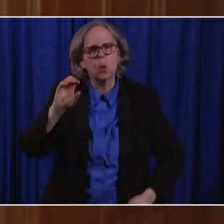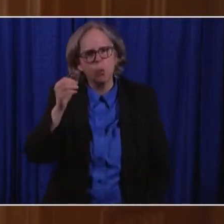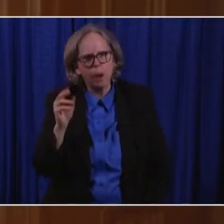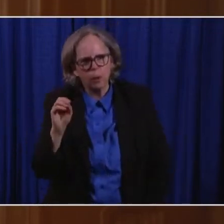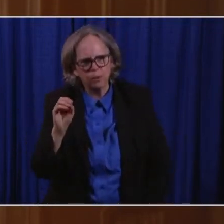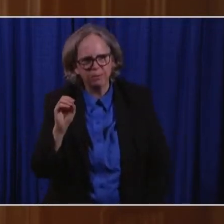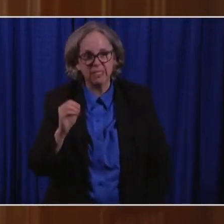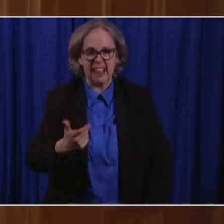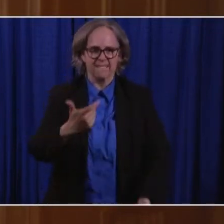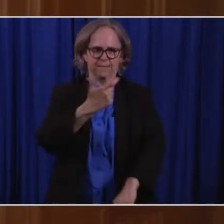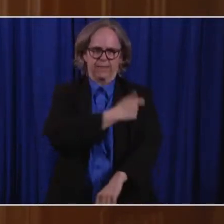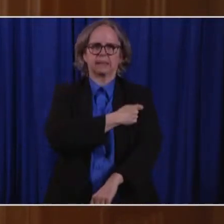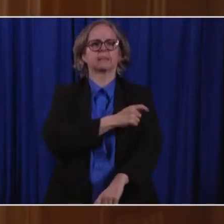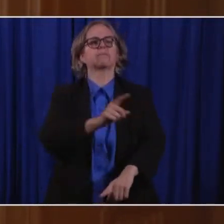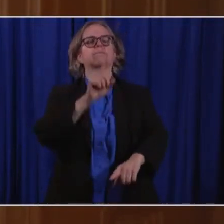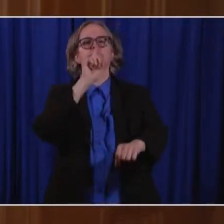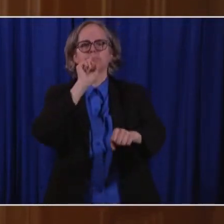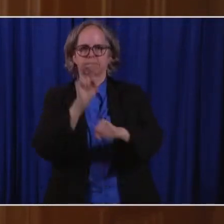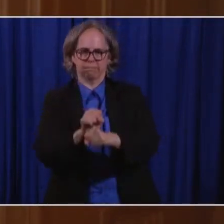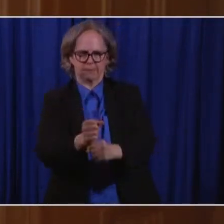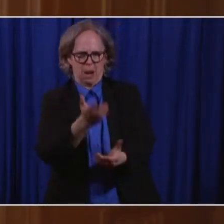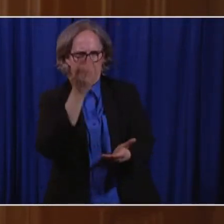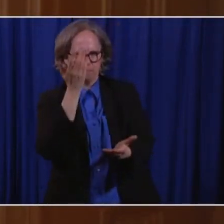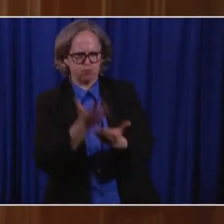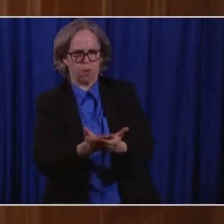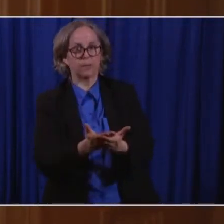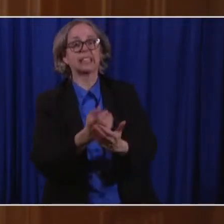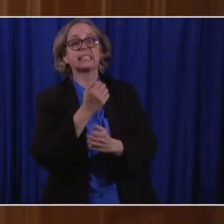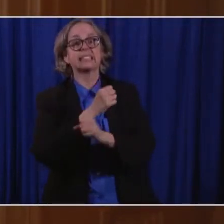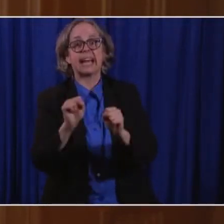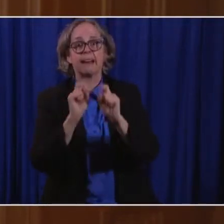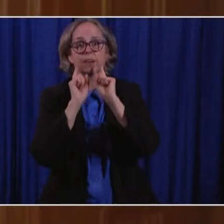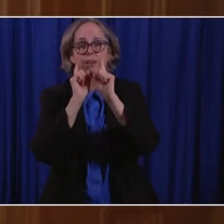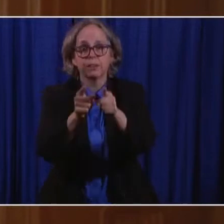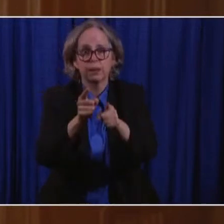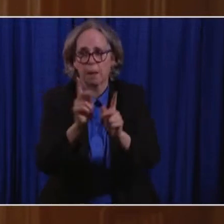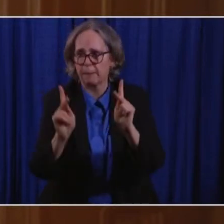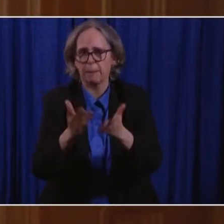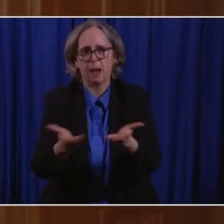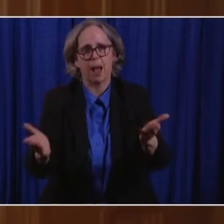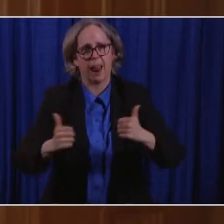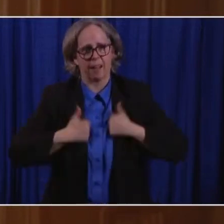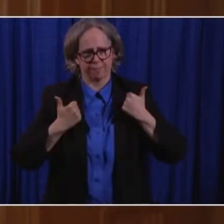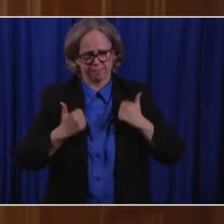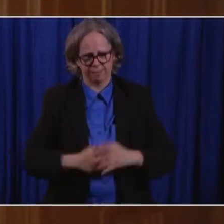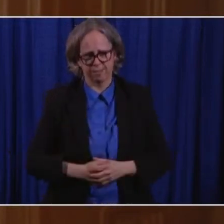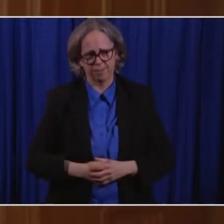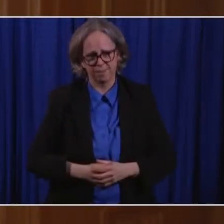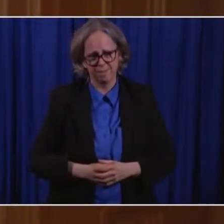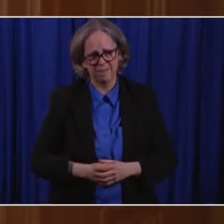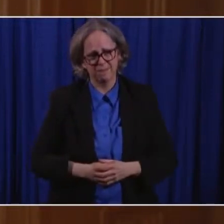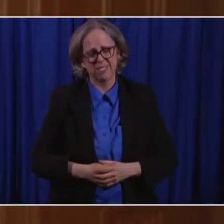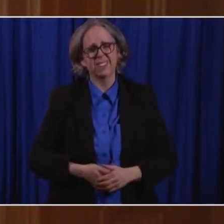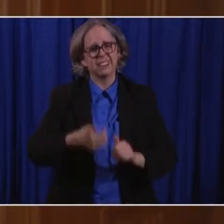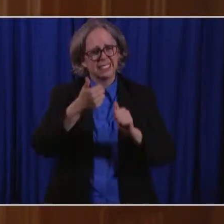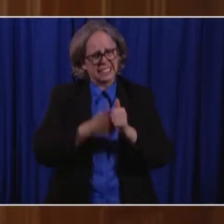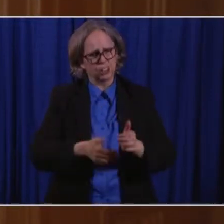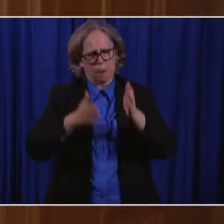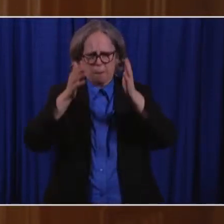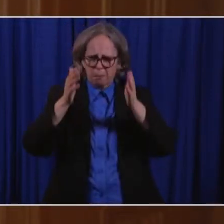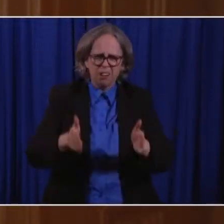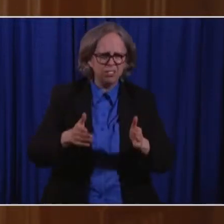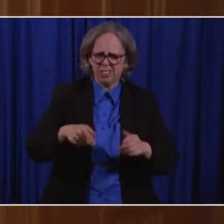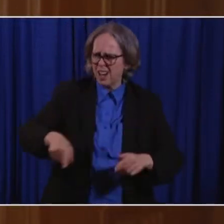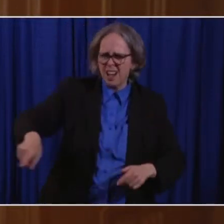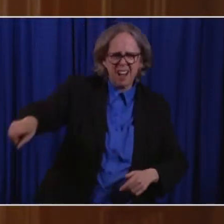fact, save lives. Each person now has access to a mighty weapon that they can use